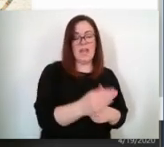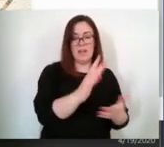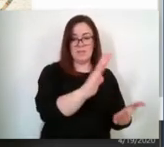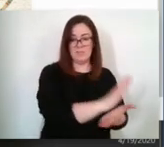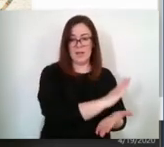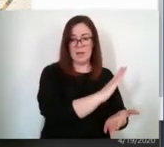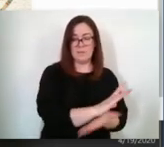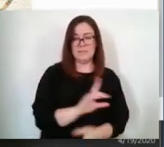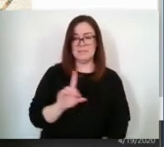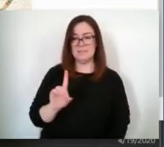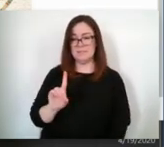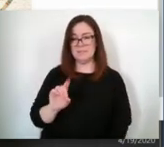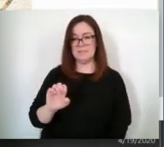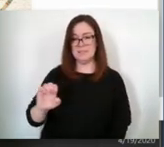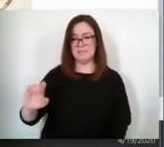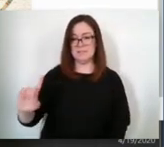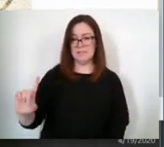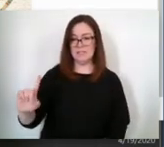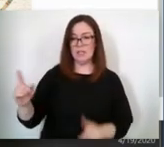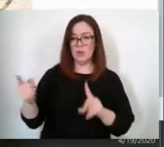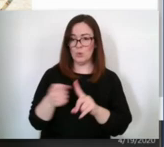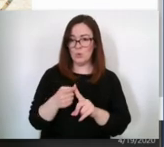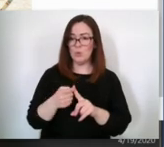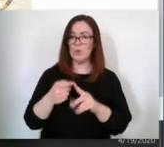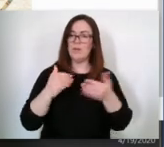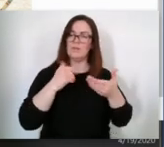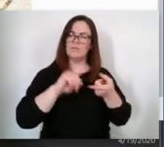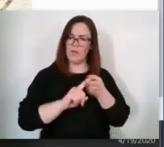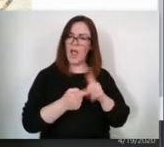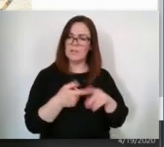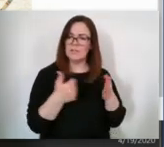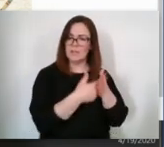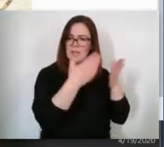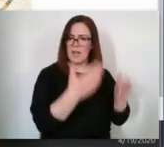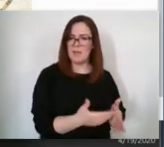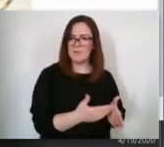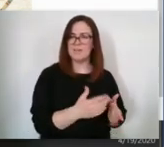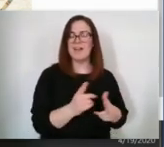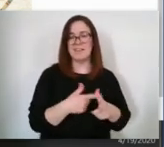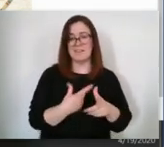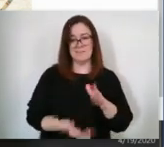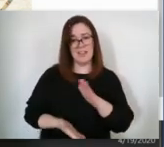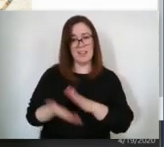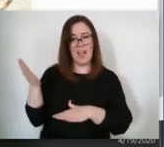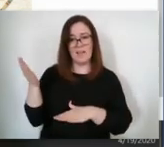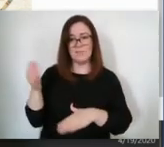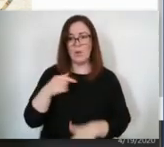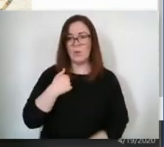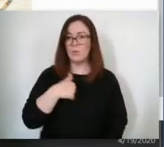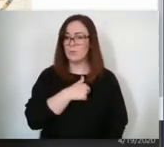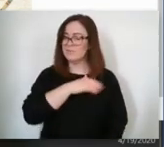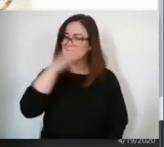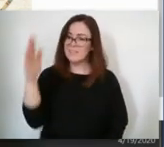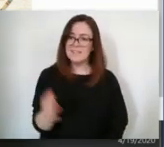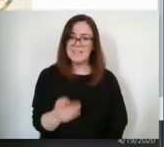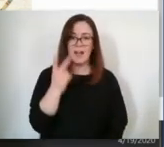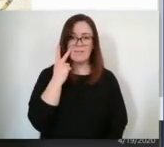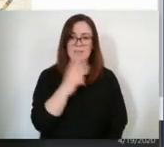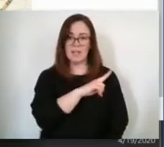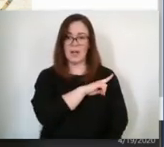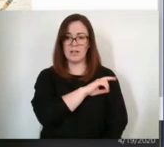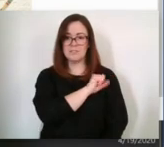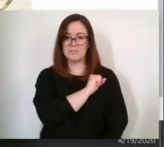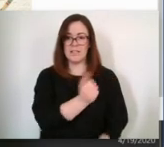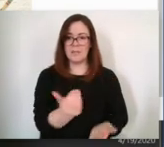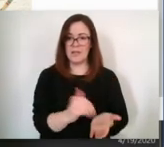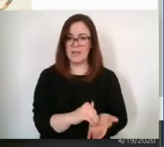and towers, fountains and gardens to a friend and walked away. We never saw Uncle Sam again. So